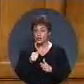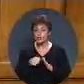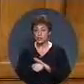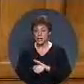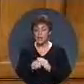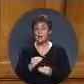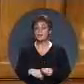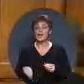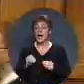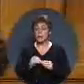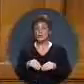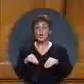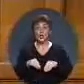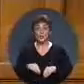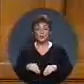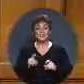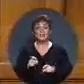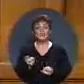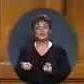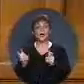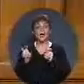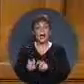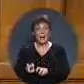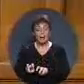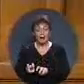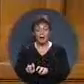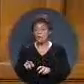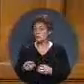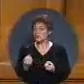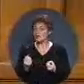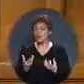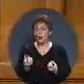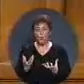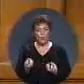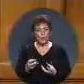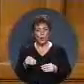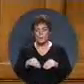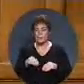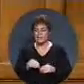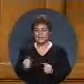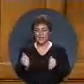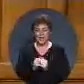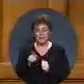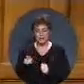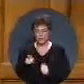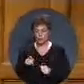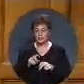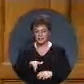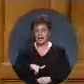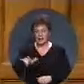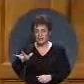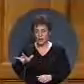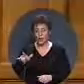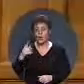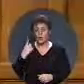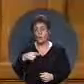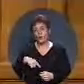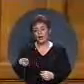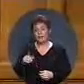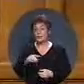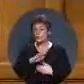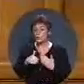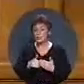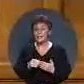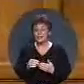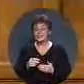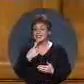flights, and there was no minister present on this PMO joyride. Mr. Speaker, every rule was broken. Nothing